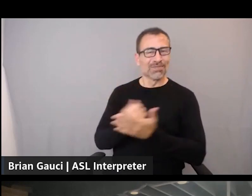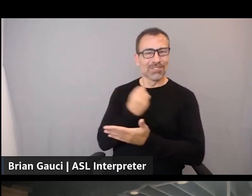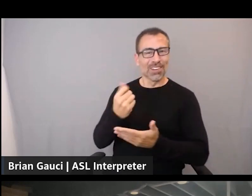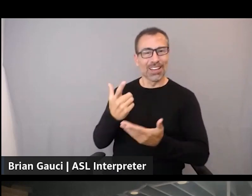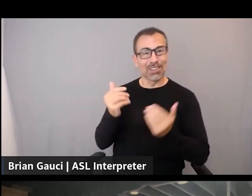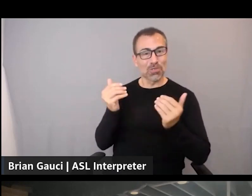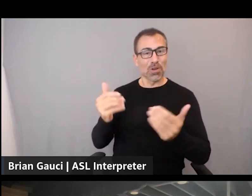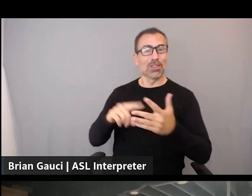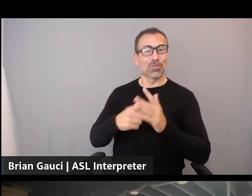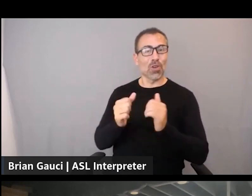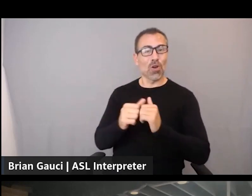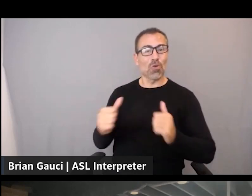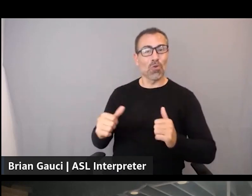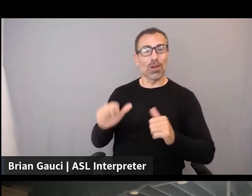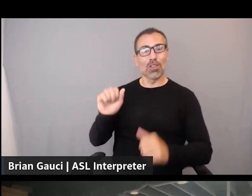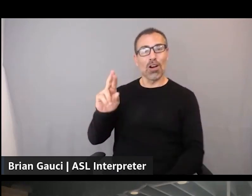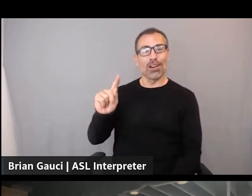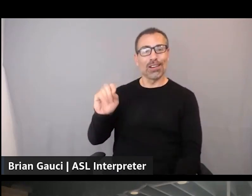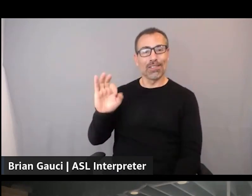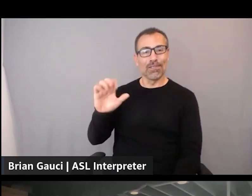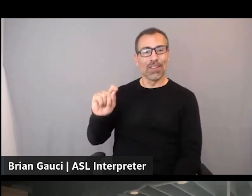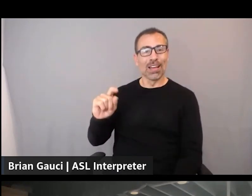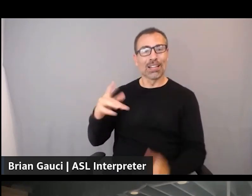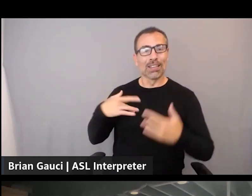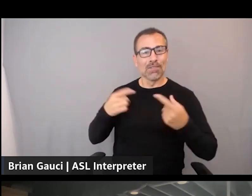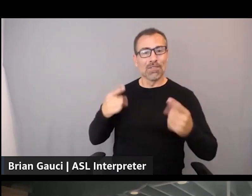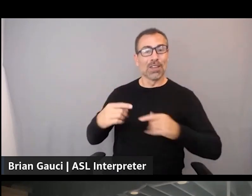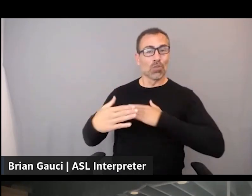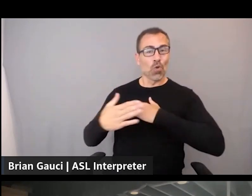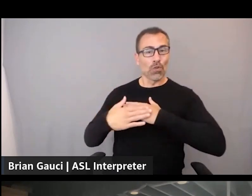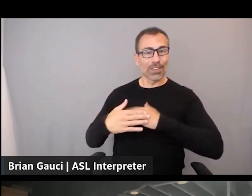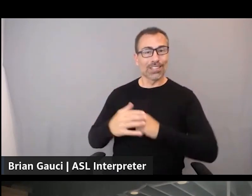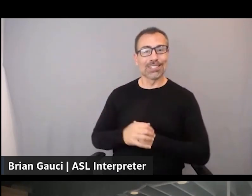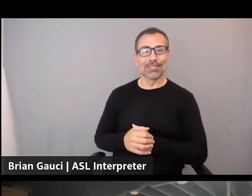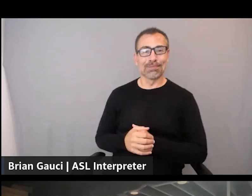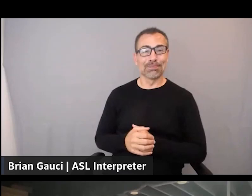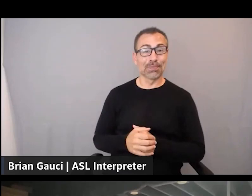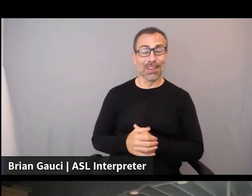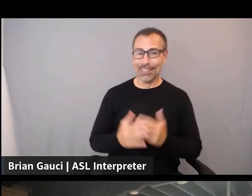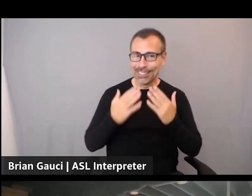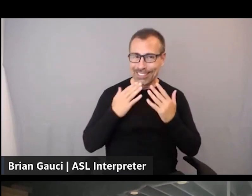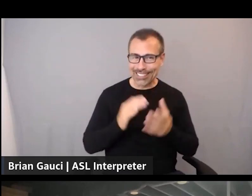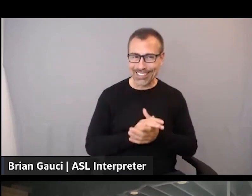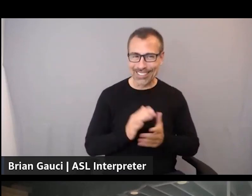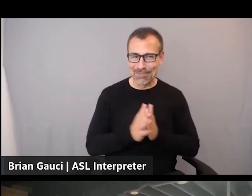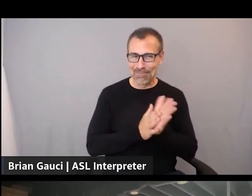event notifications. Thank you. Yeah, I'm looking forward to that.